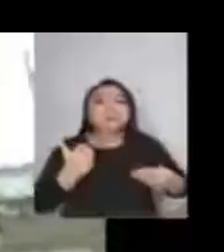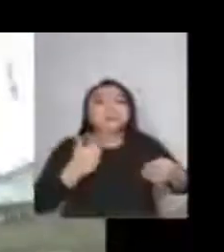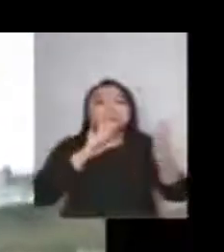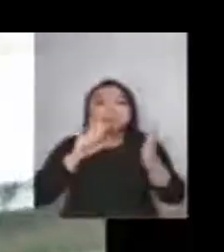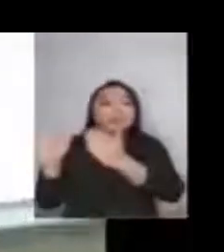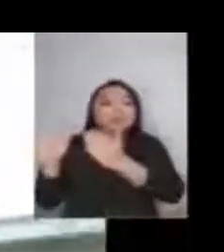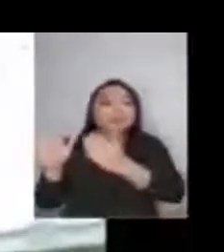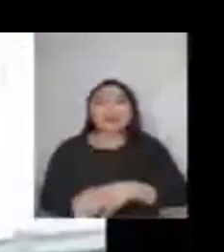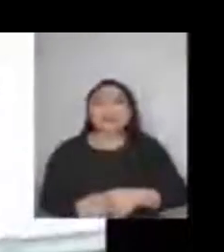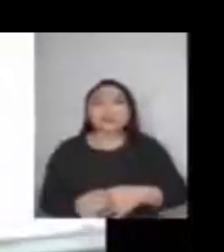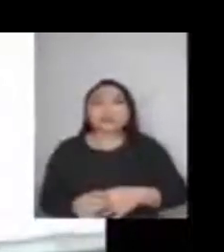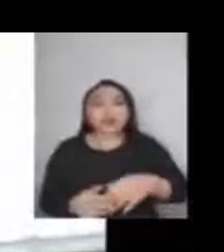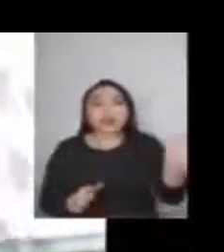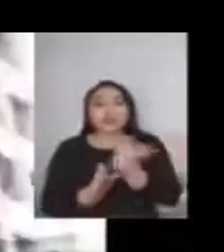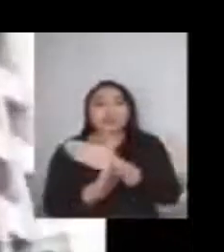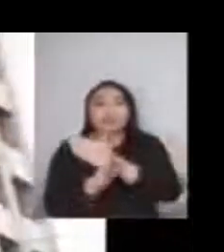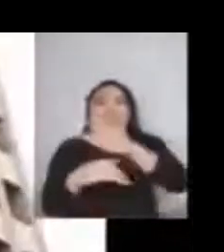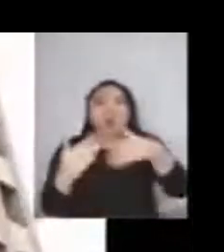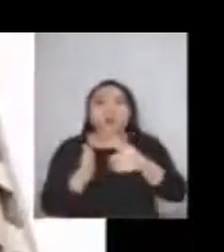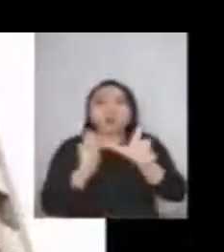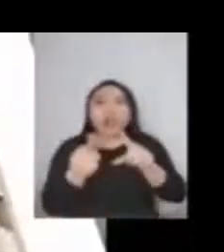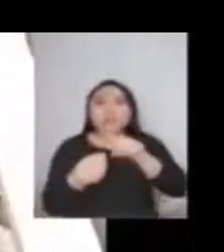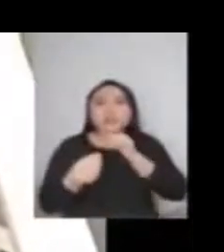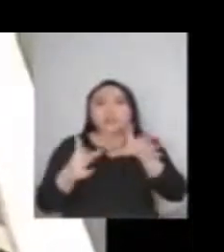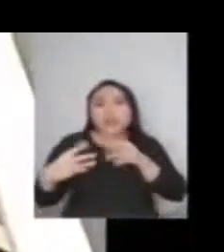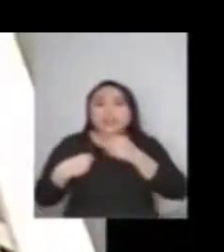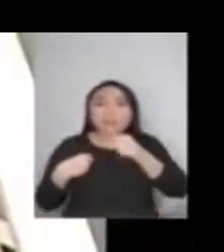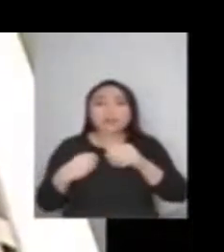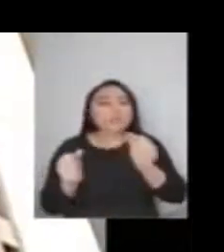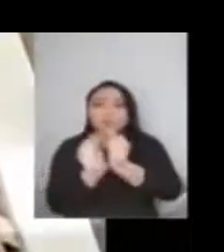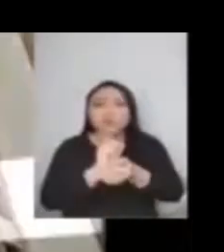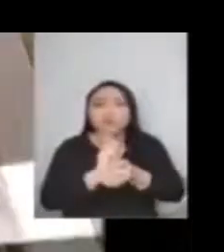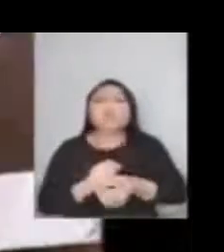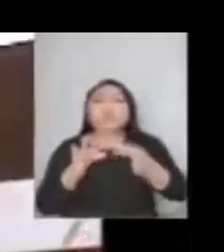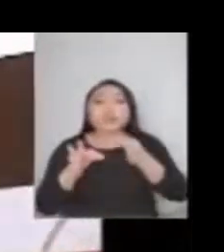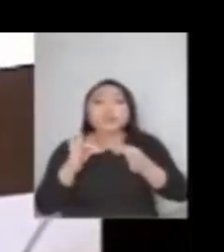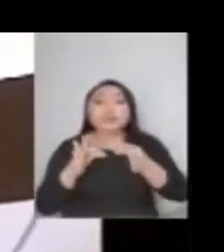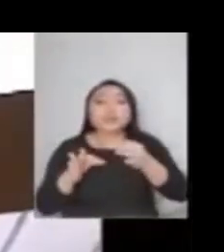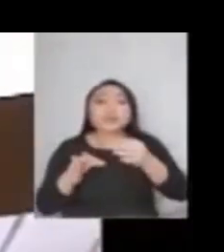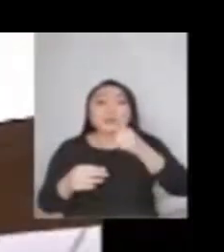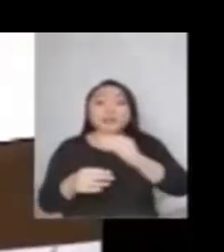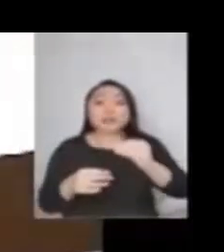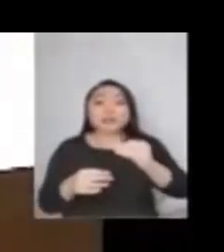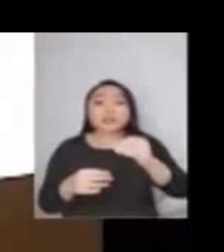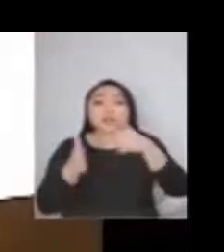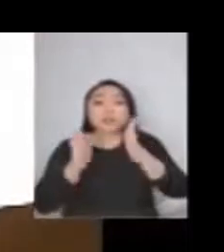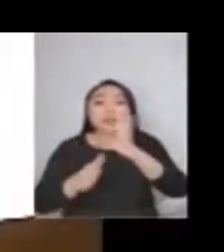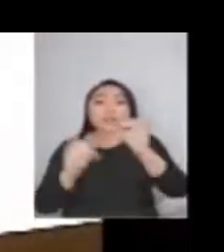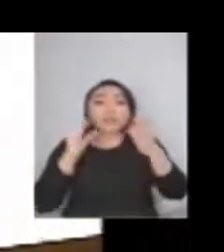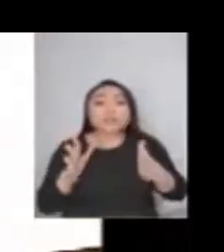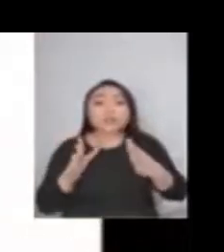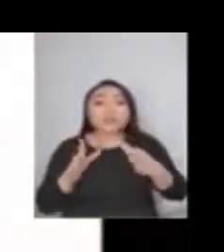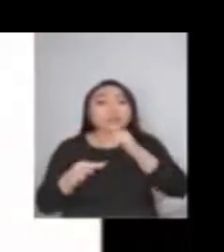and the development and maintenance of gender and development database as basis for planning, programming, and policy